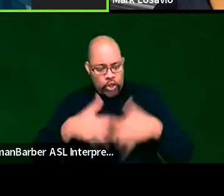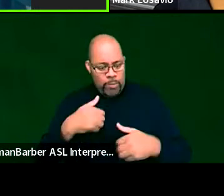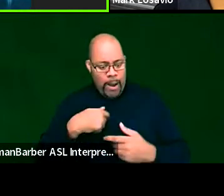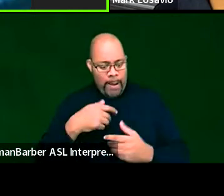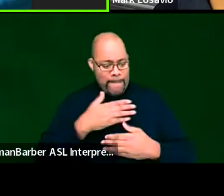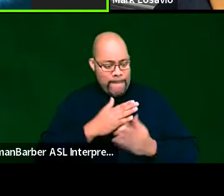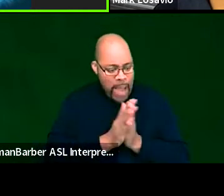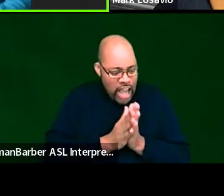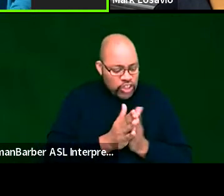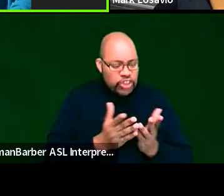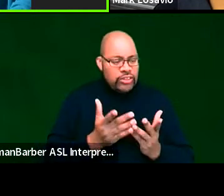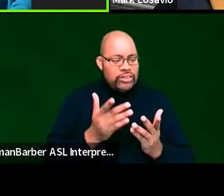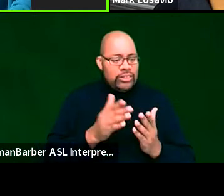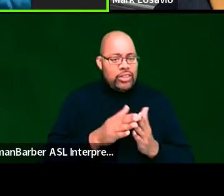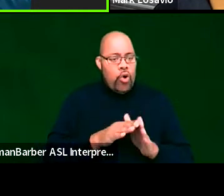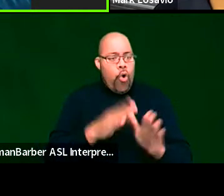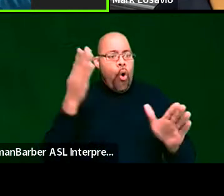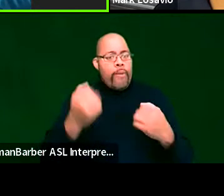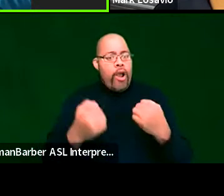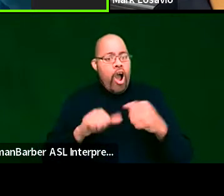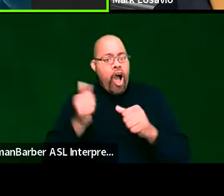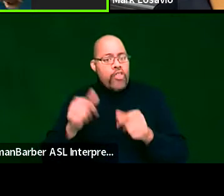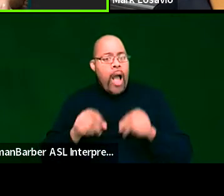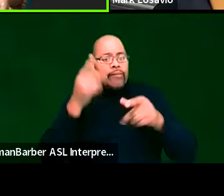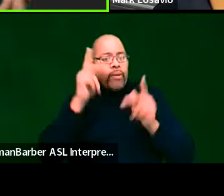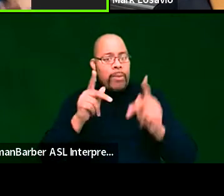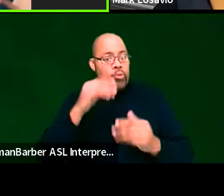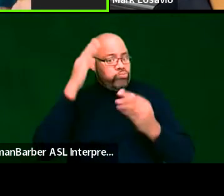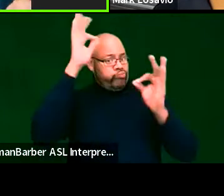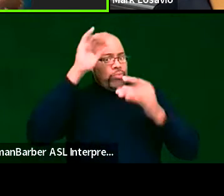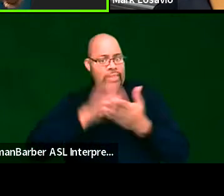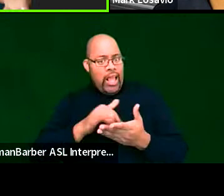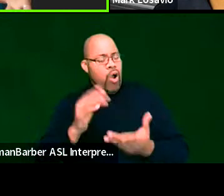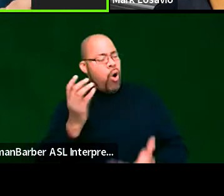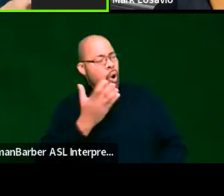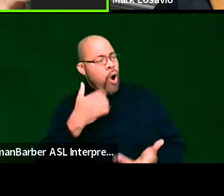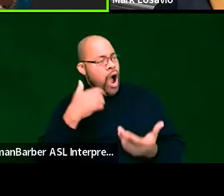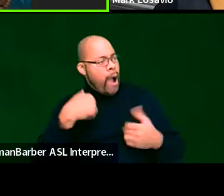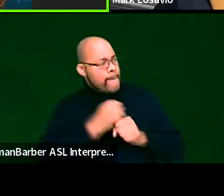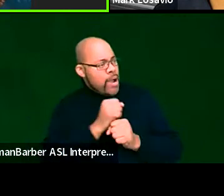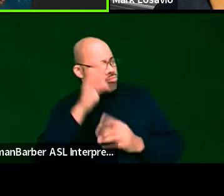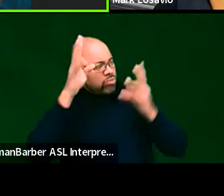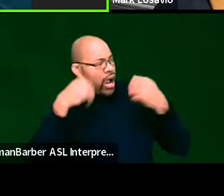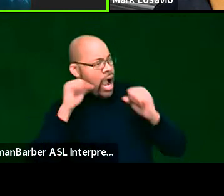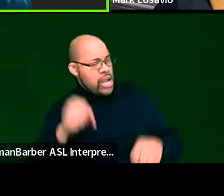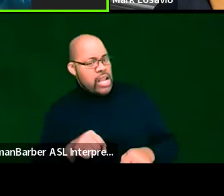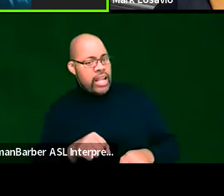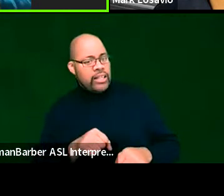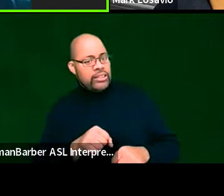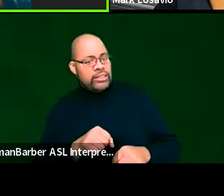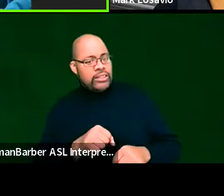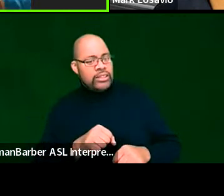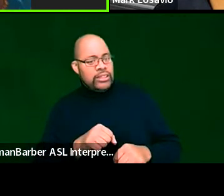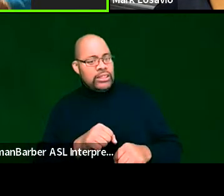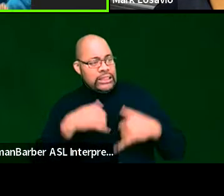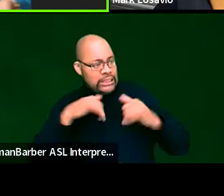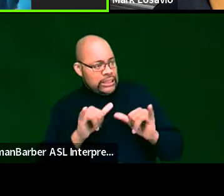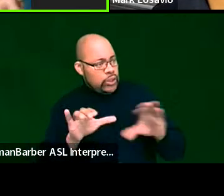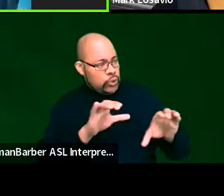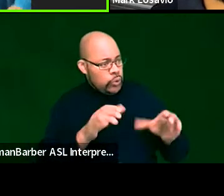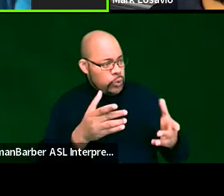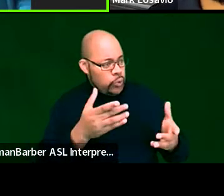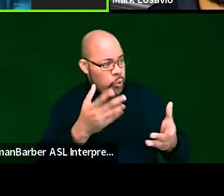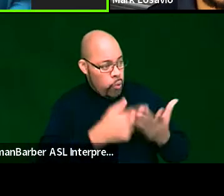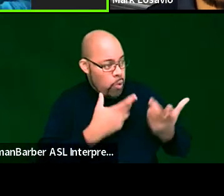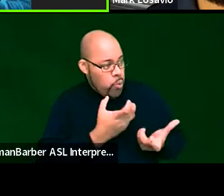open like doors for people who didn't know that, oh, wow, if I'm creative, I can still do it, like